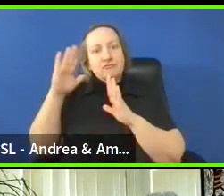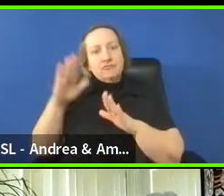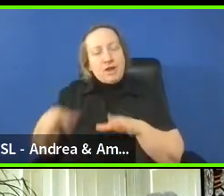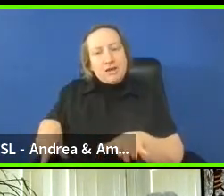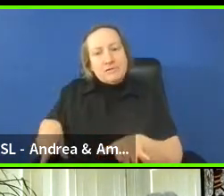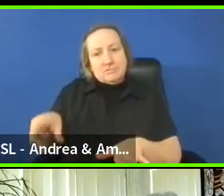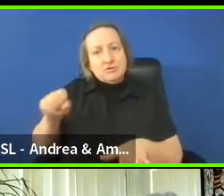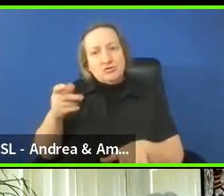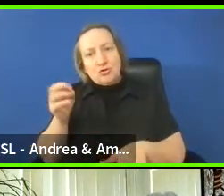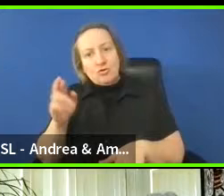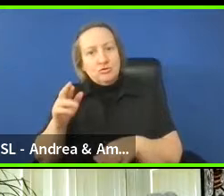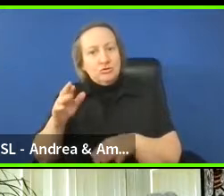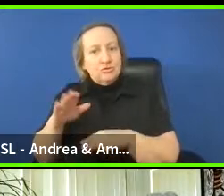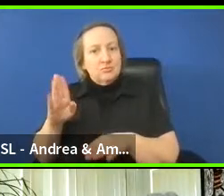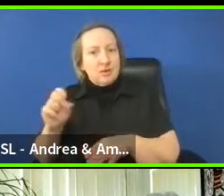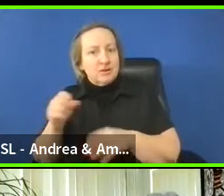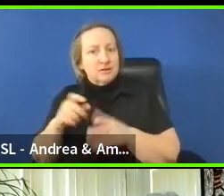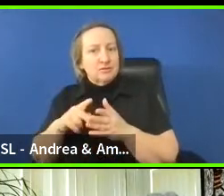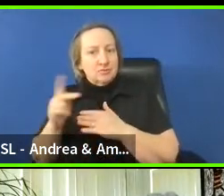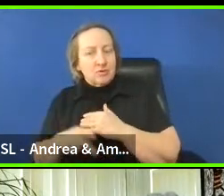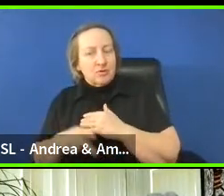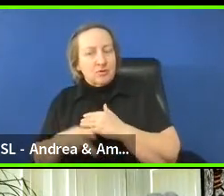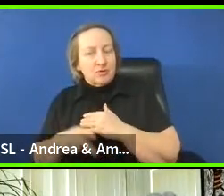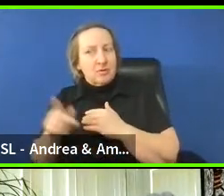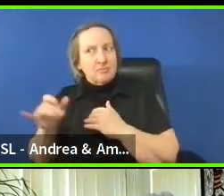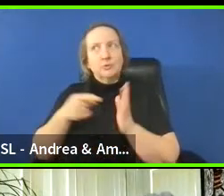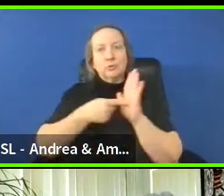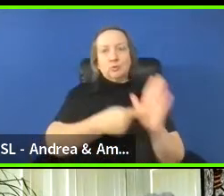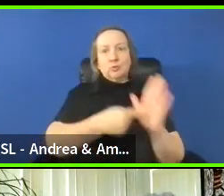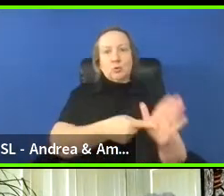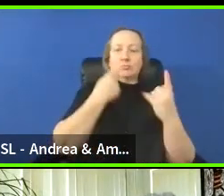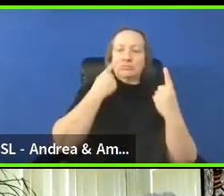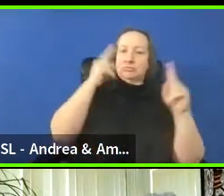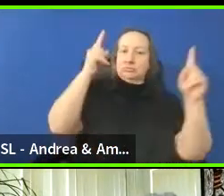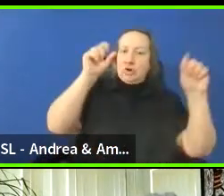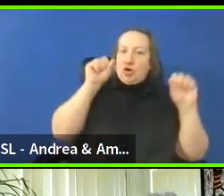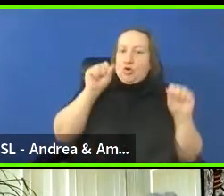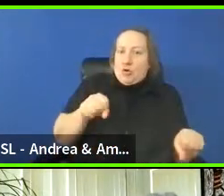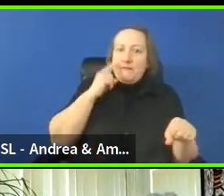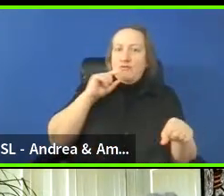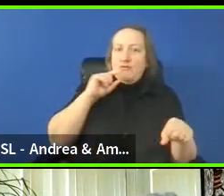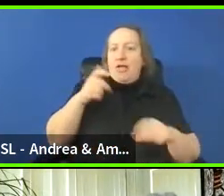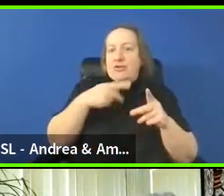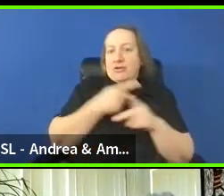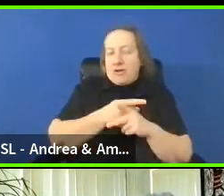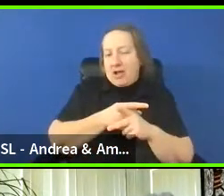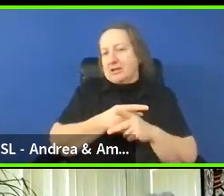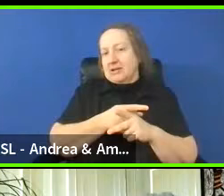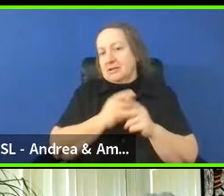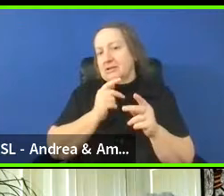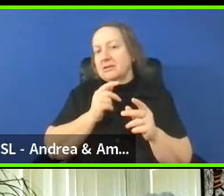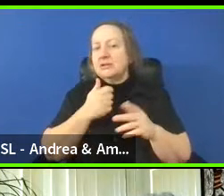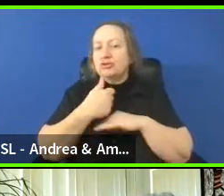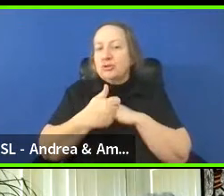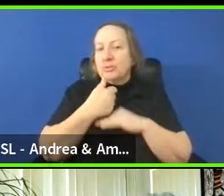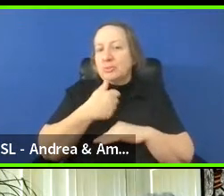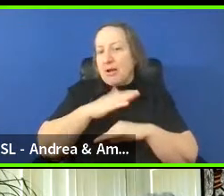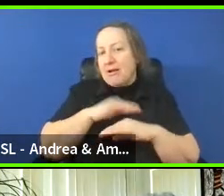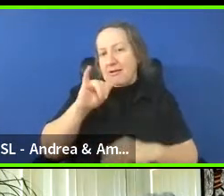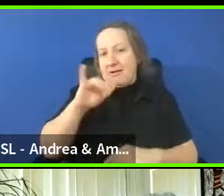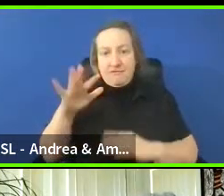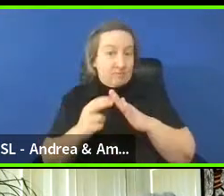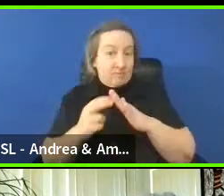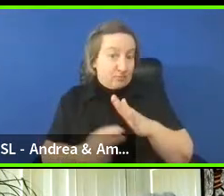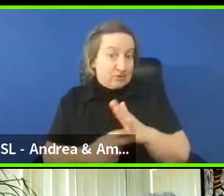volumes of the success that it could have in conjunction with other modes of transportation on the I-5 bridge. So I really appreciated